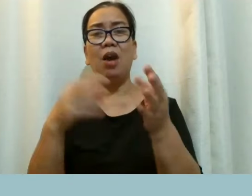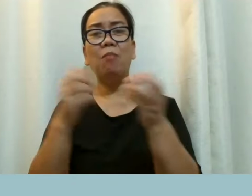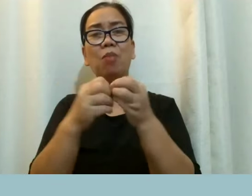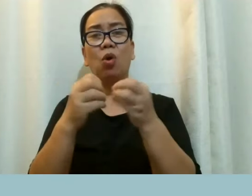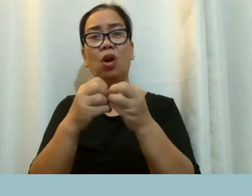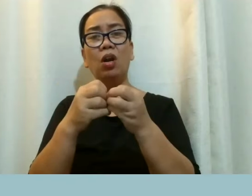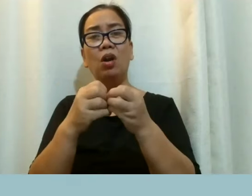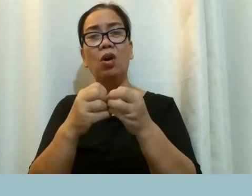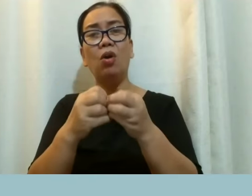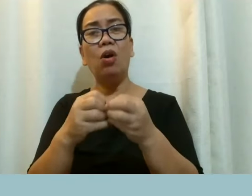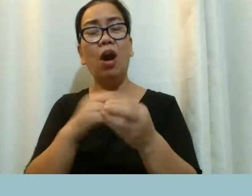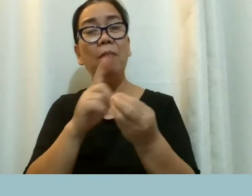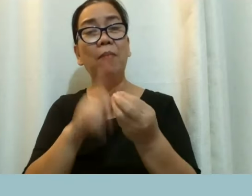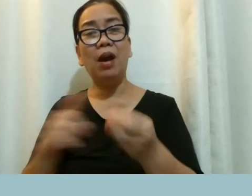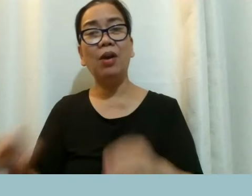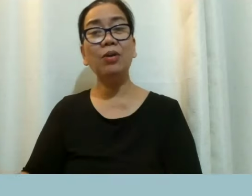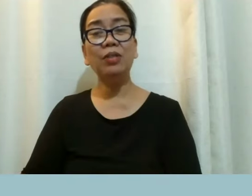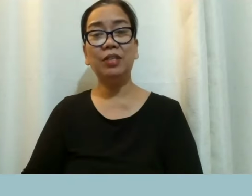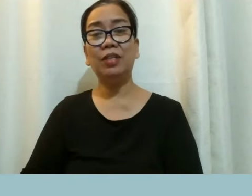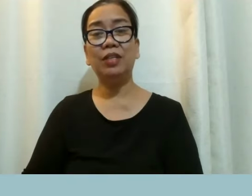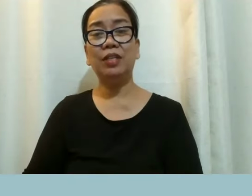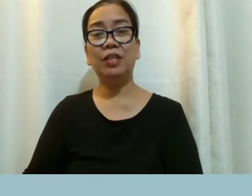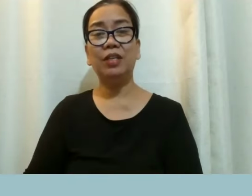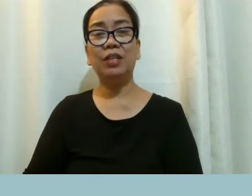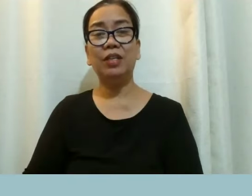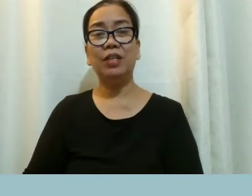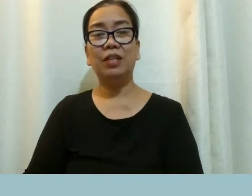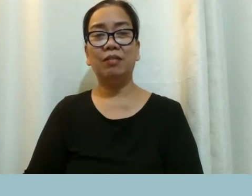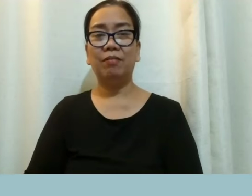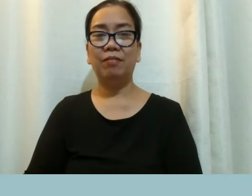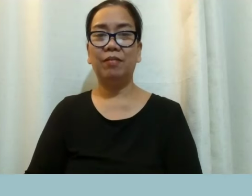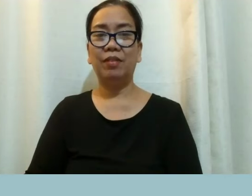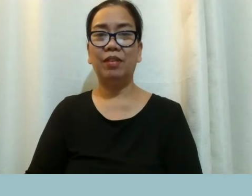discuss more about